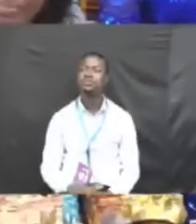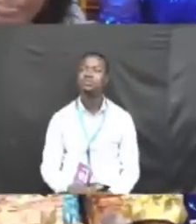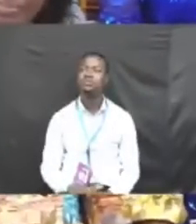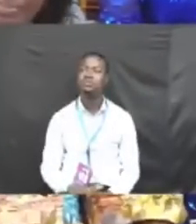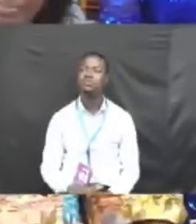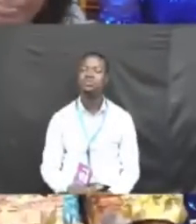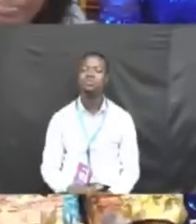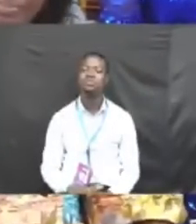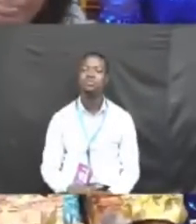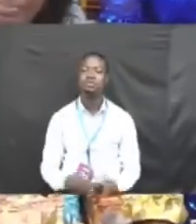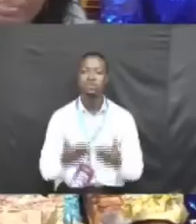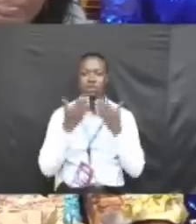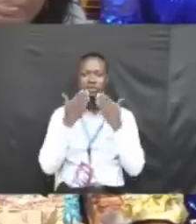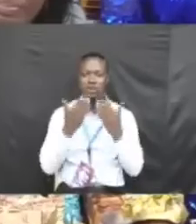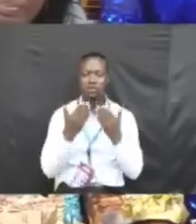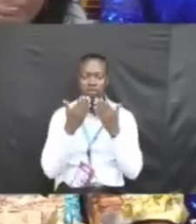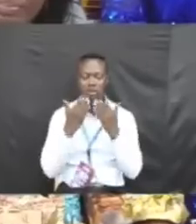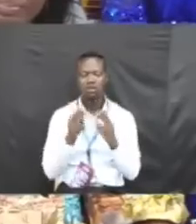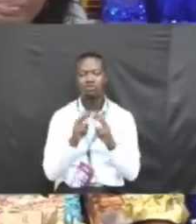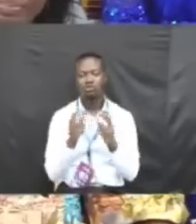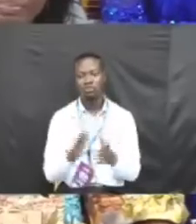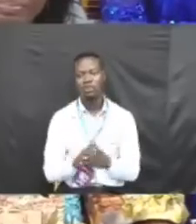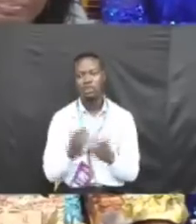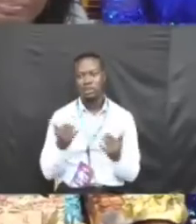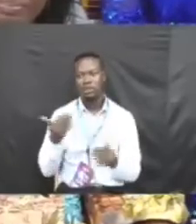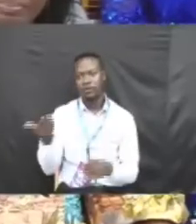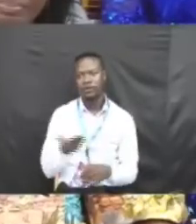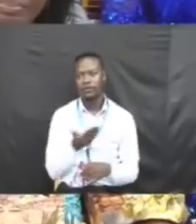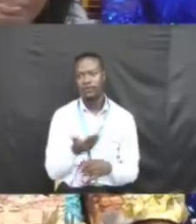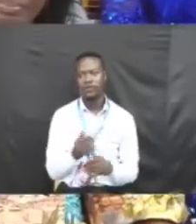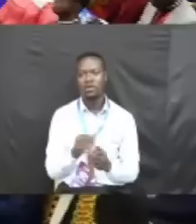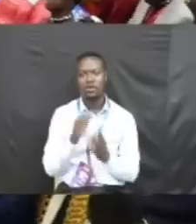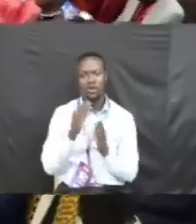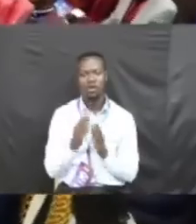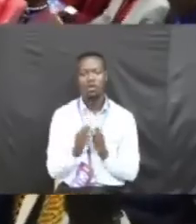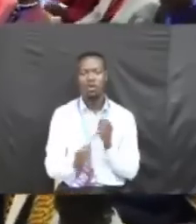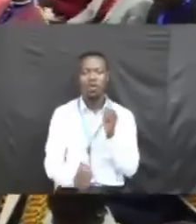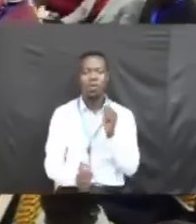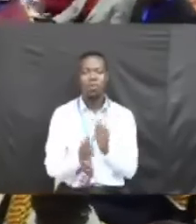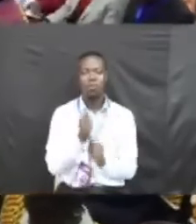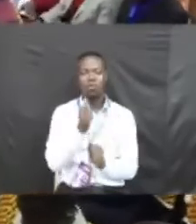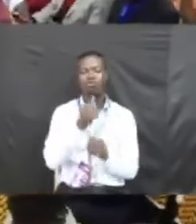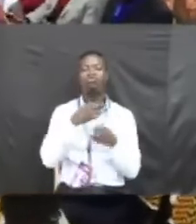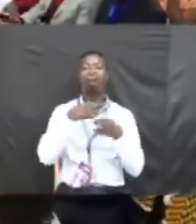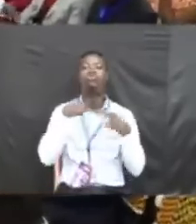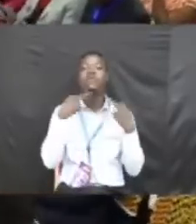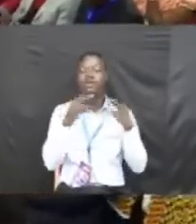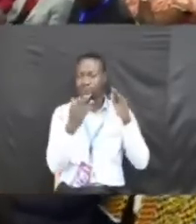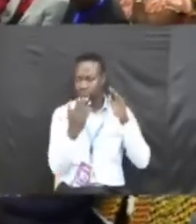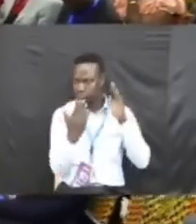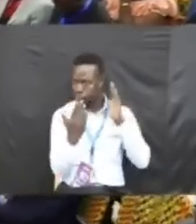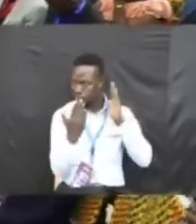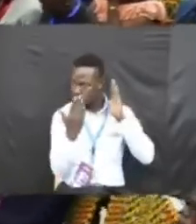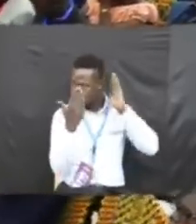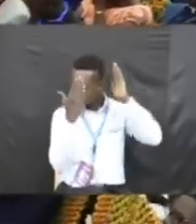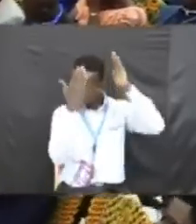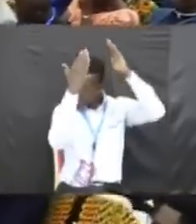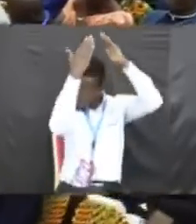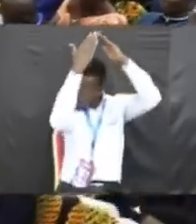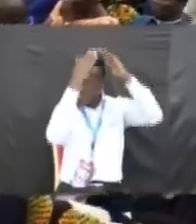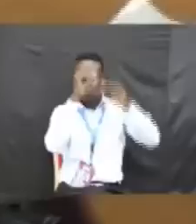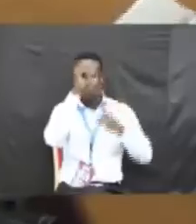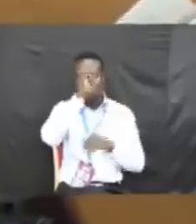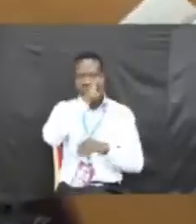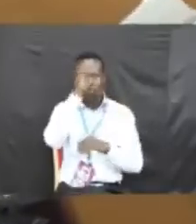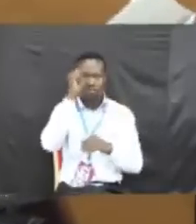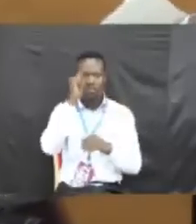Thank you very much. Welcome to We now invite the most reverend Dr. Sarah Kumna the primate and Metropolitan